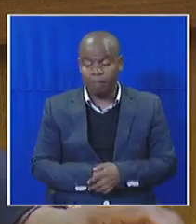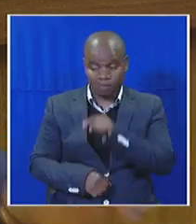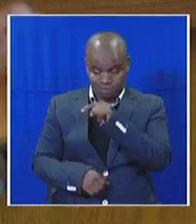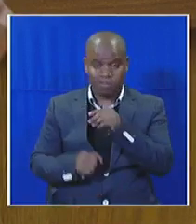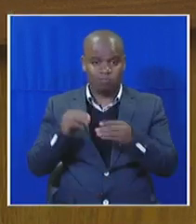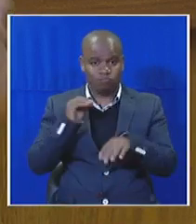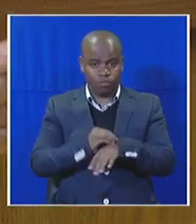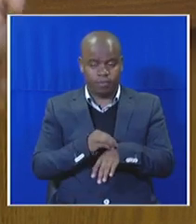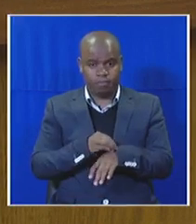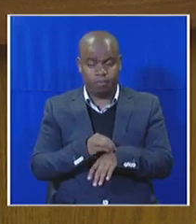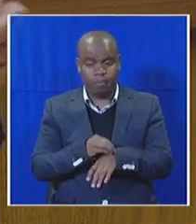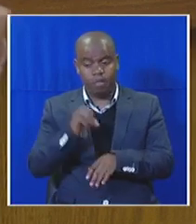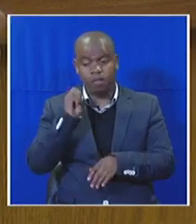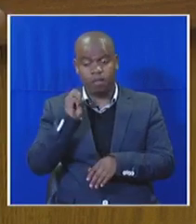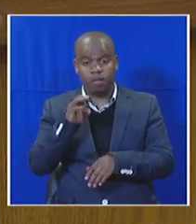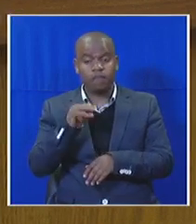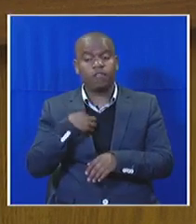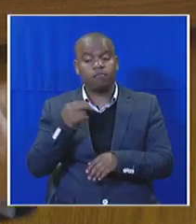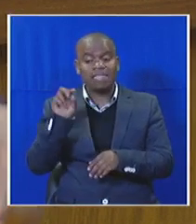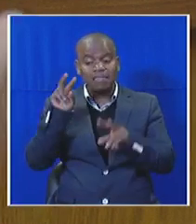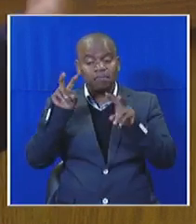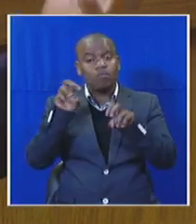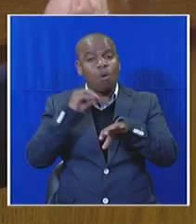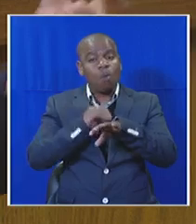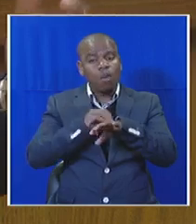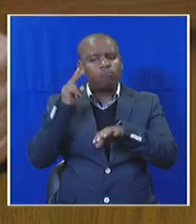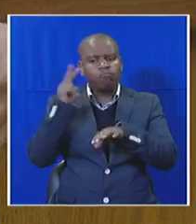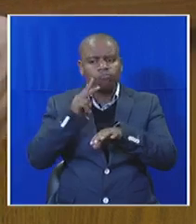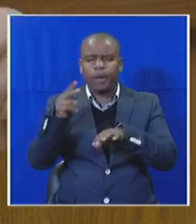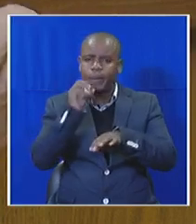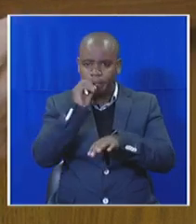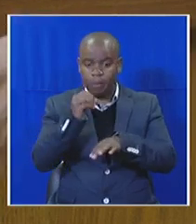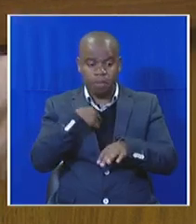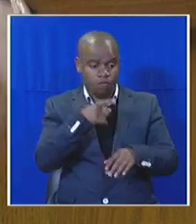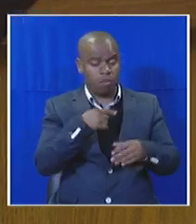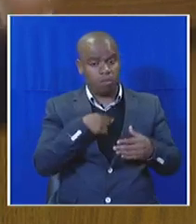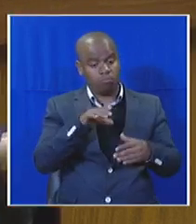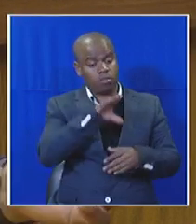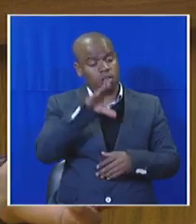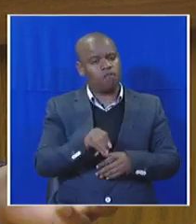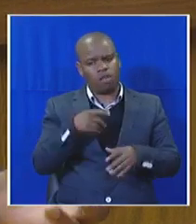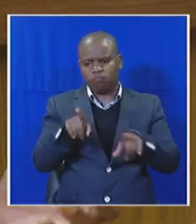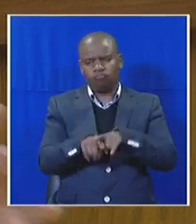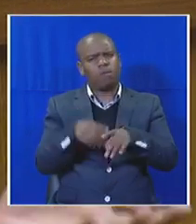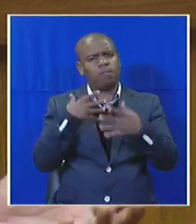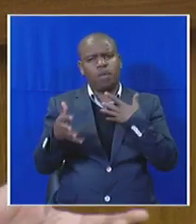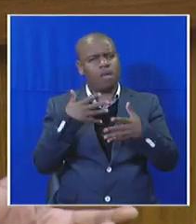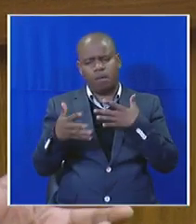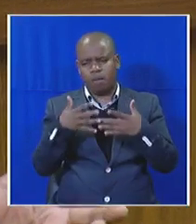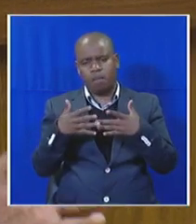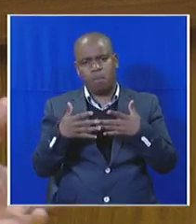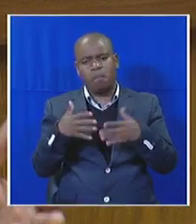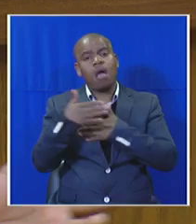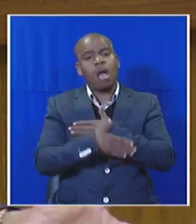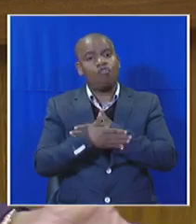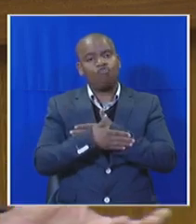problem. If you don't look at that, you just come like South Africa is like any other country. You make the big